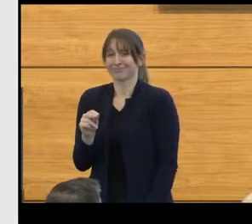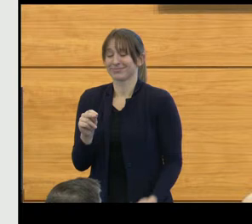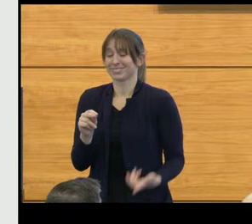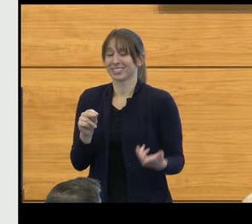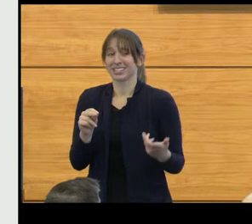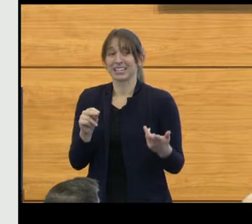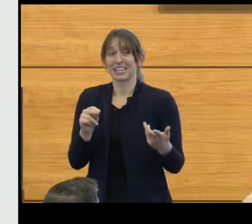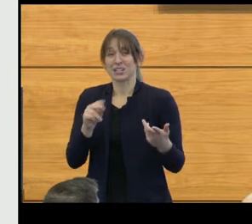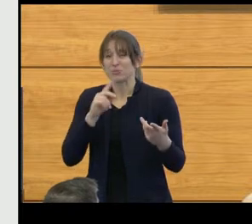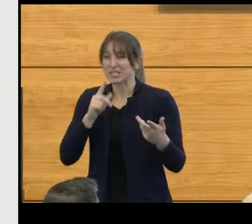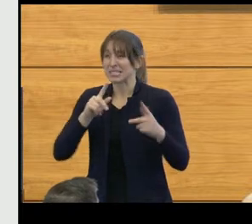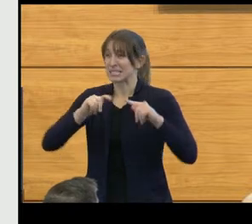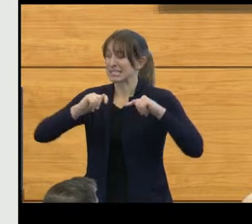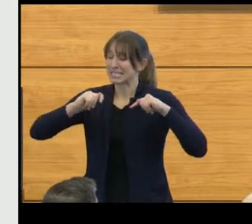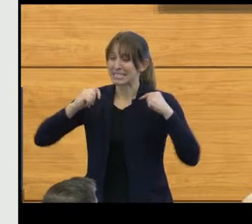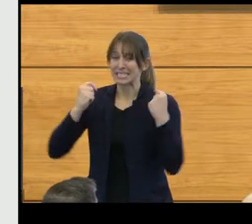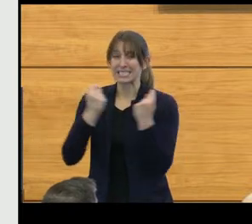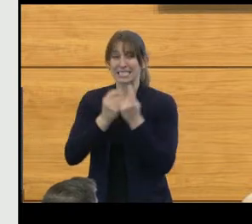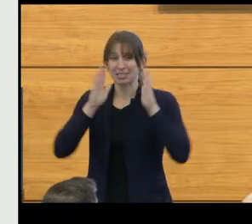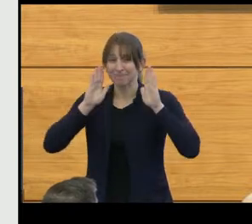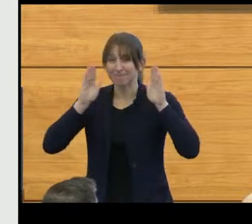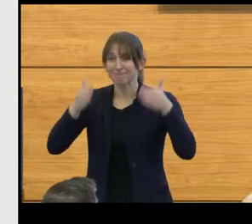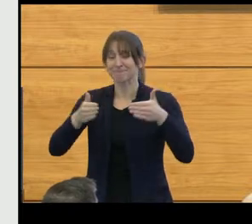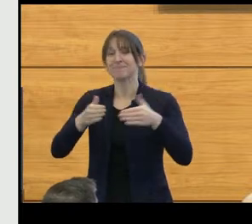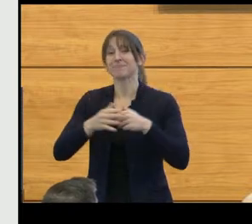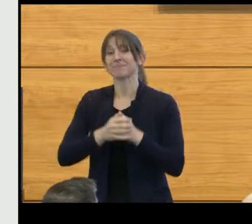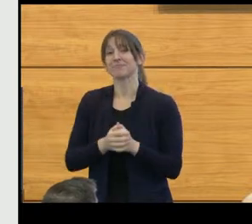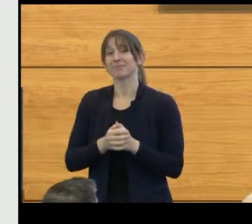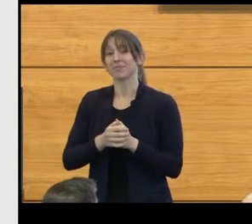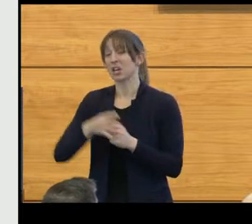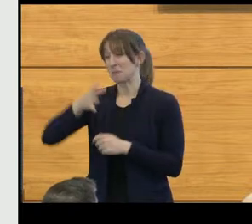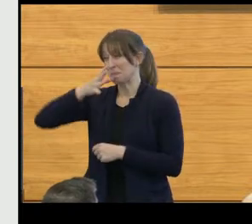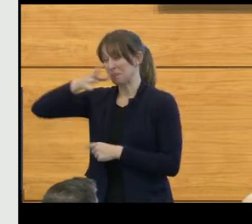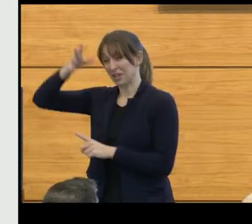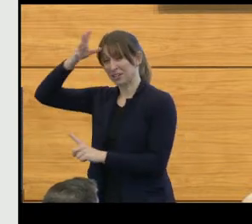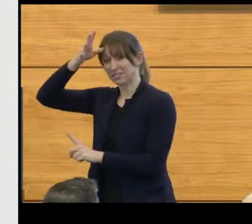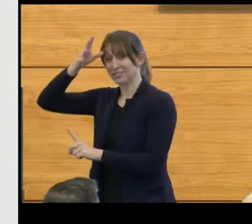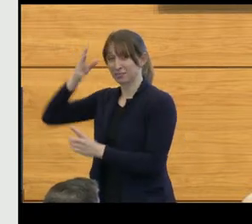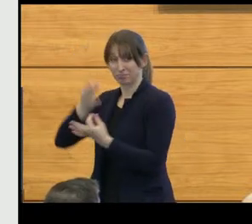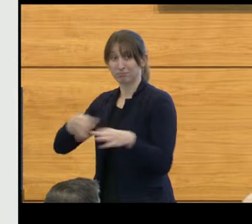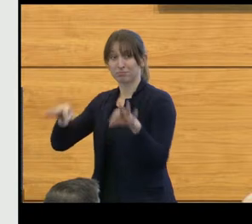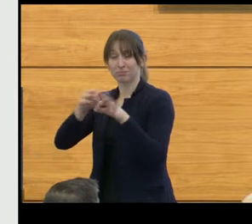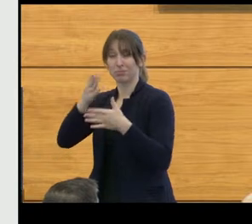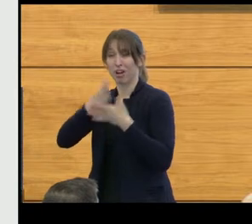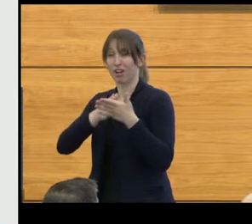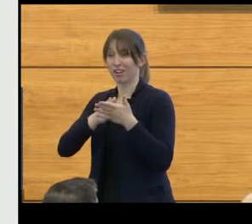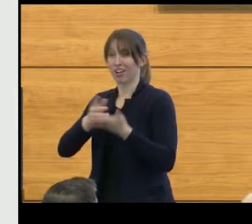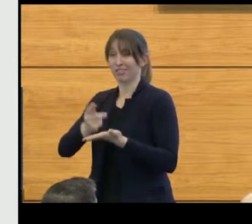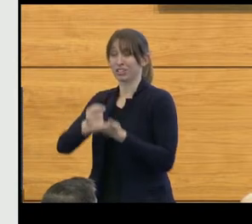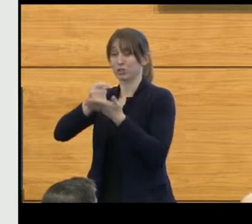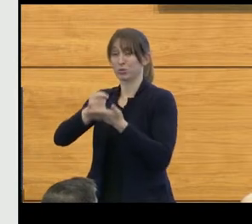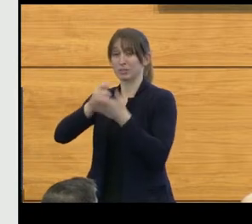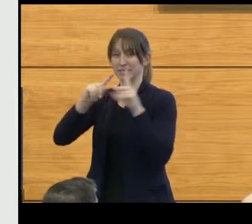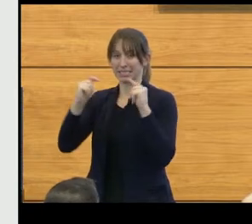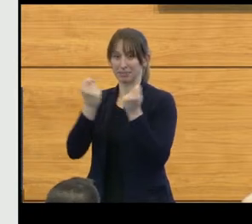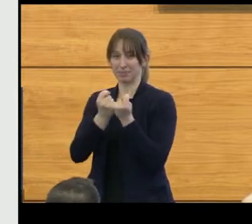absolutely a team sport. Parents are an important portion of the treatment team, and I think many times